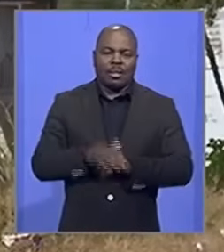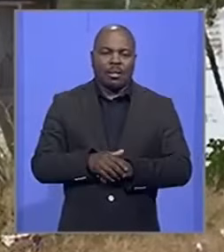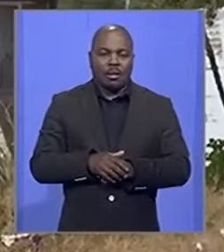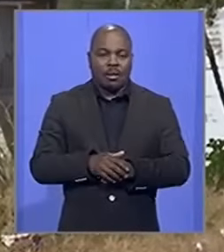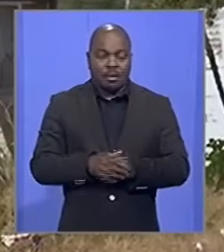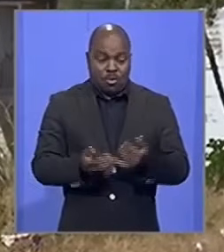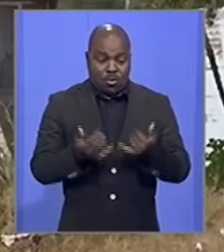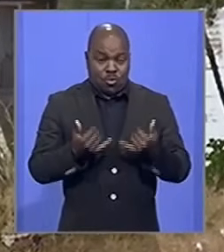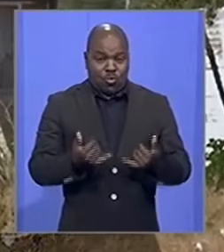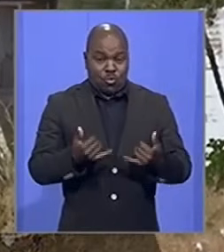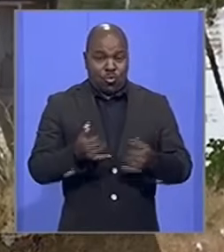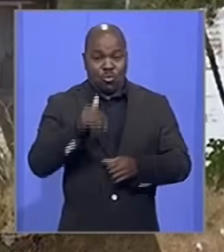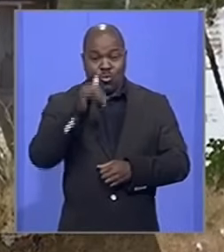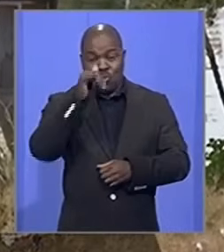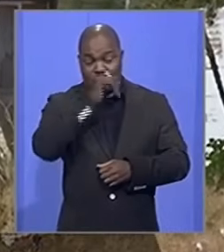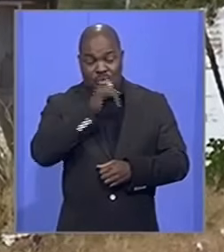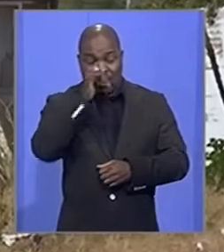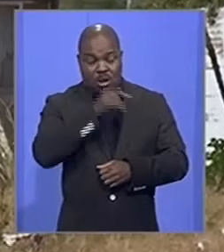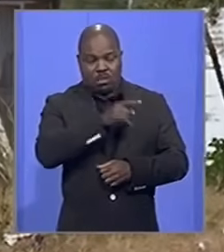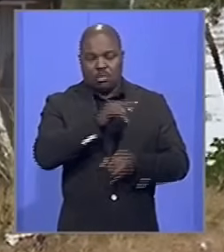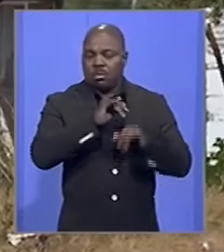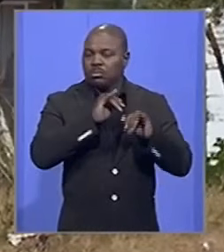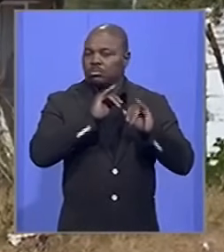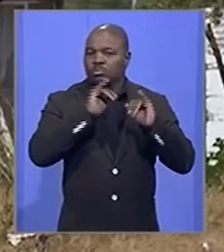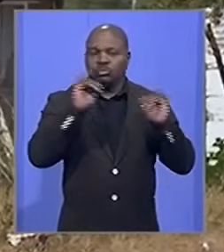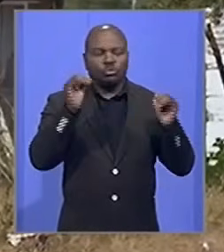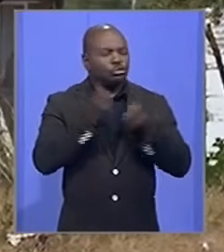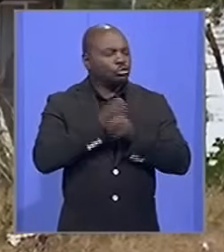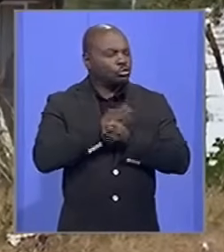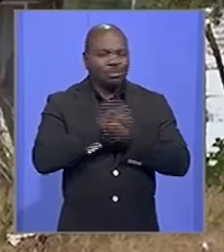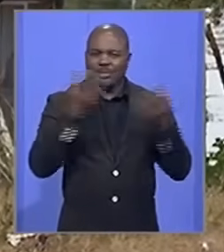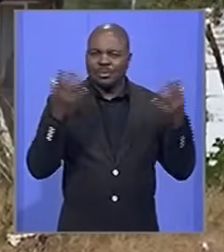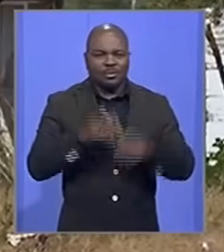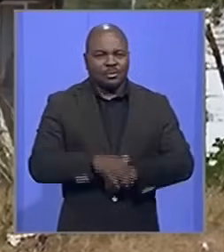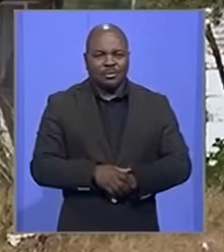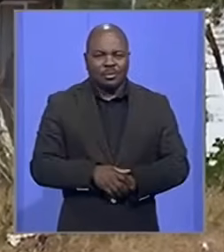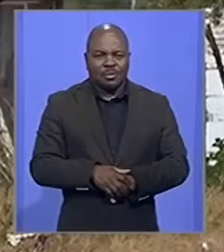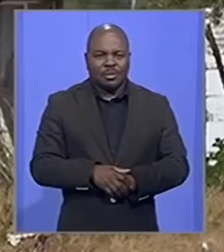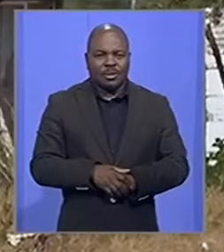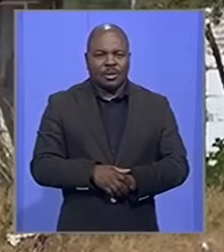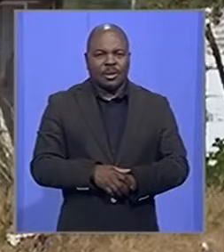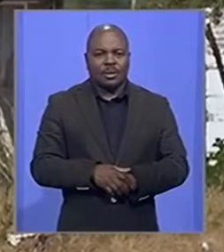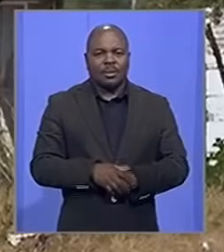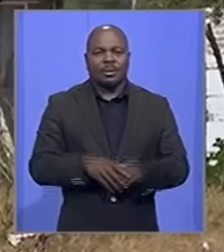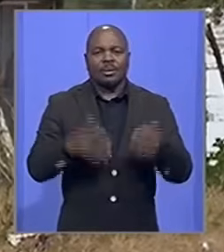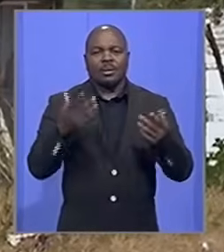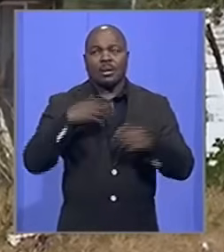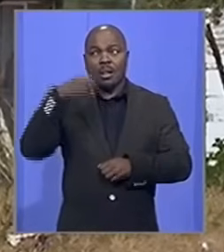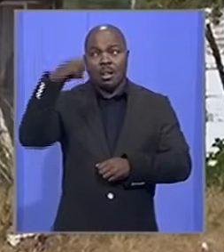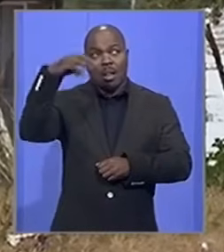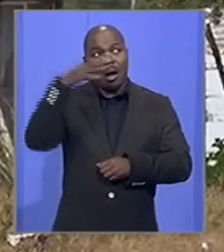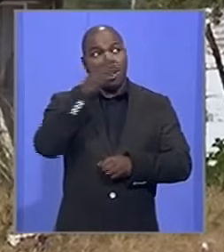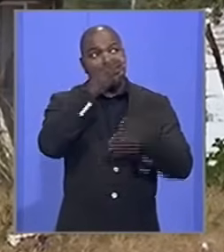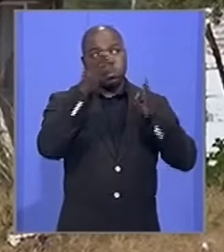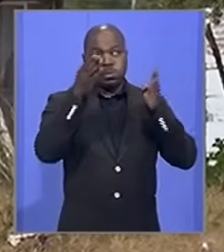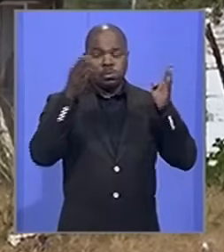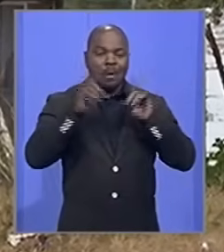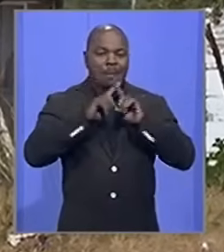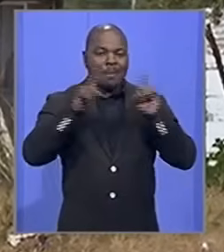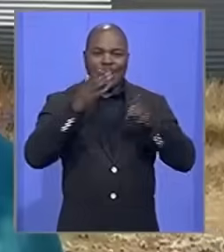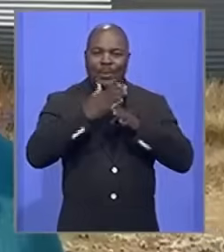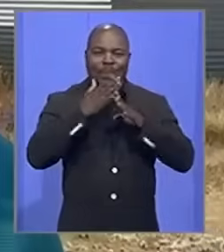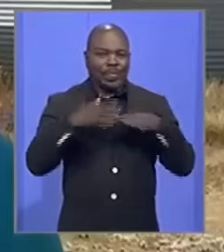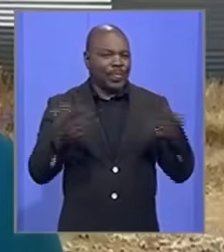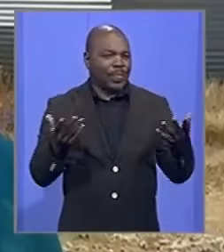no, it's too much. Go na le di flashlight, you know, they are not